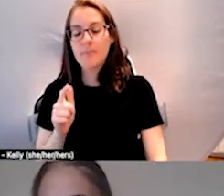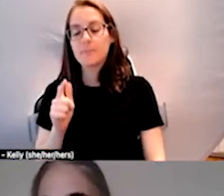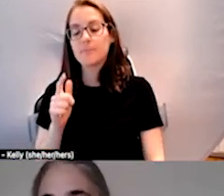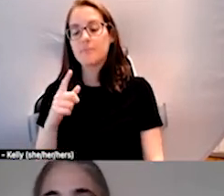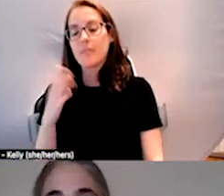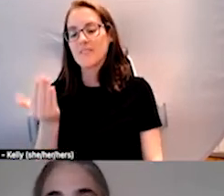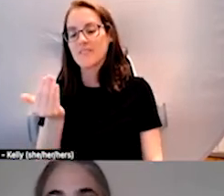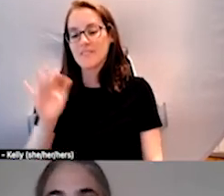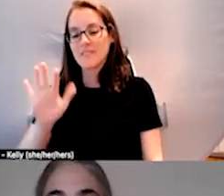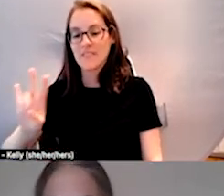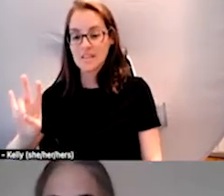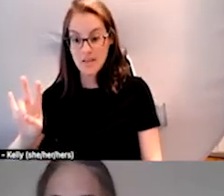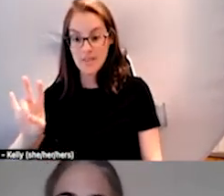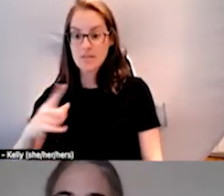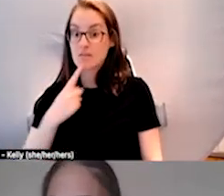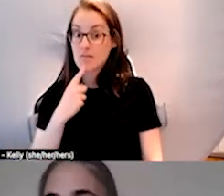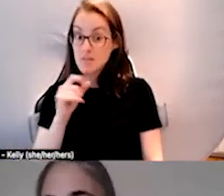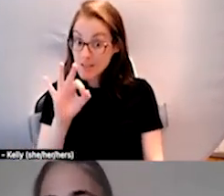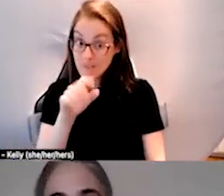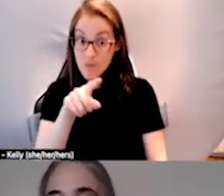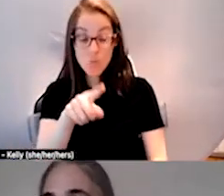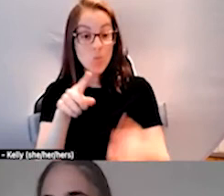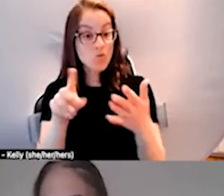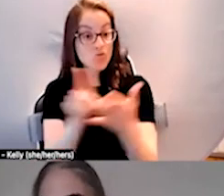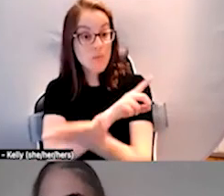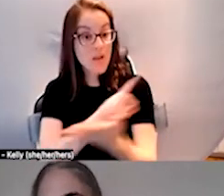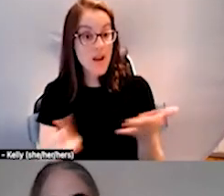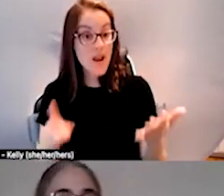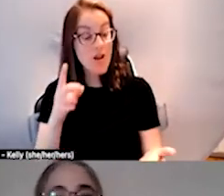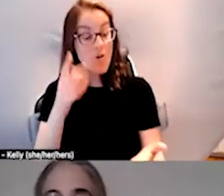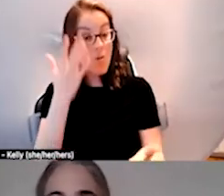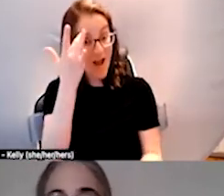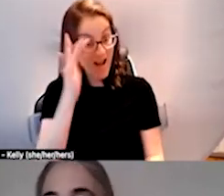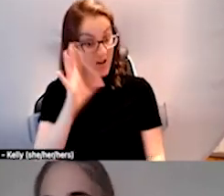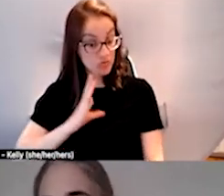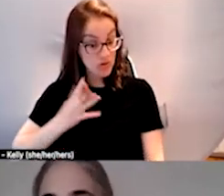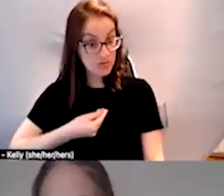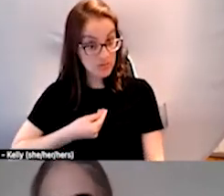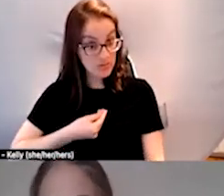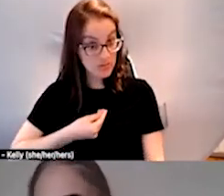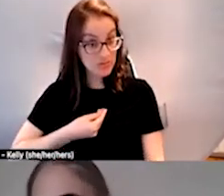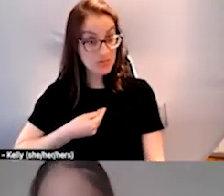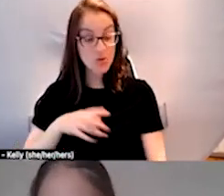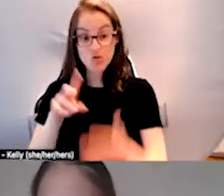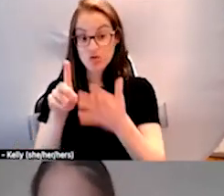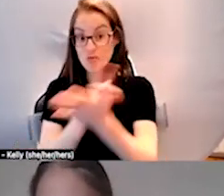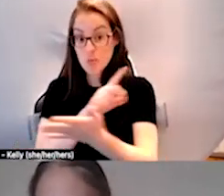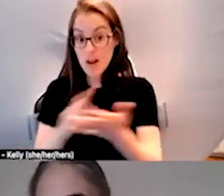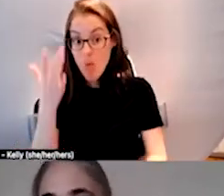saying that if you discriminate against someone because they are transgender, you discriminate against someone because they've experienced